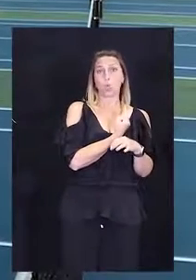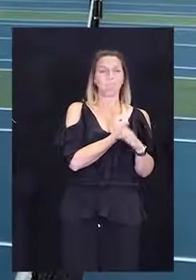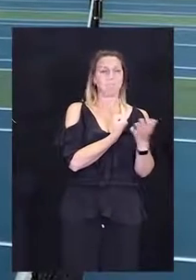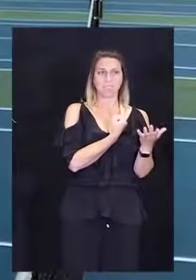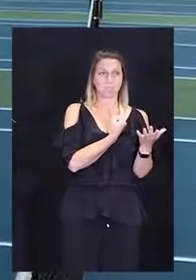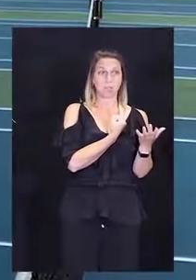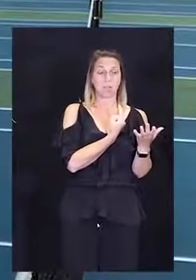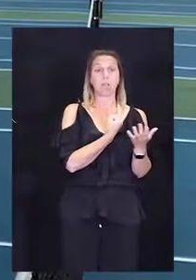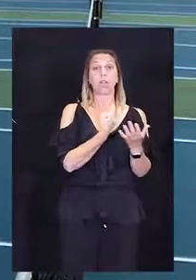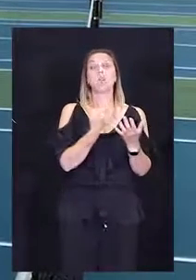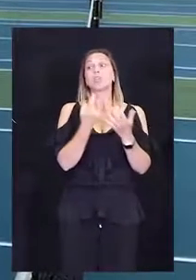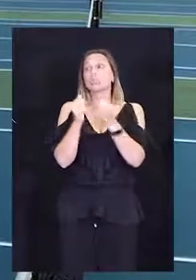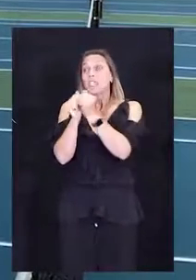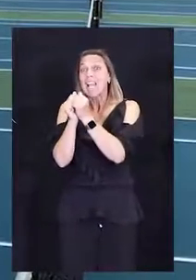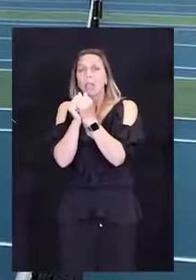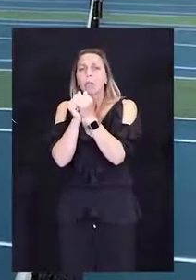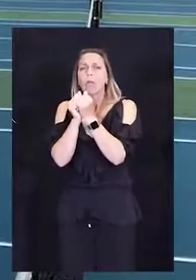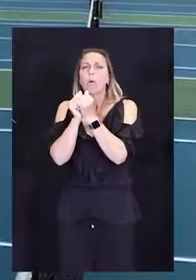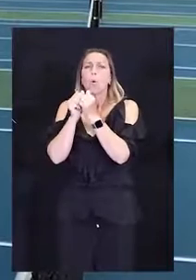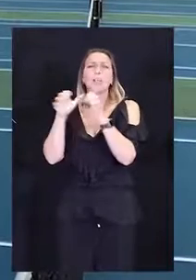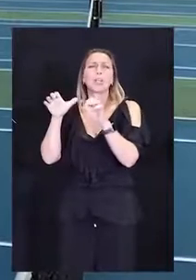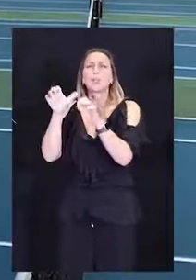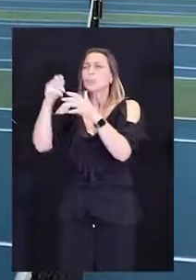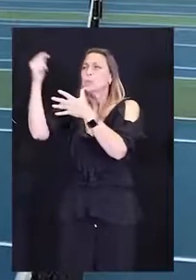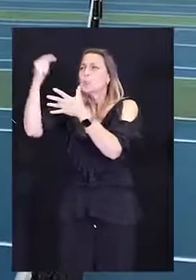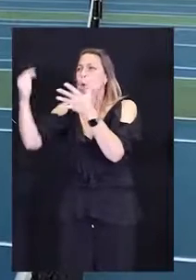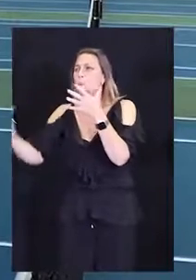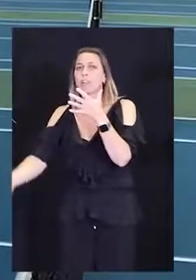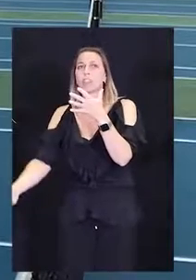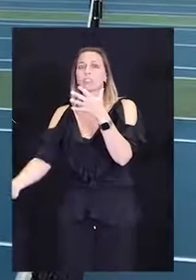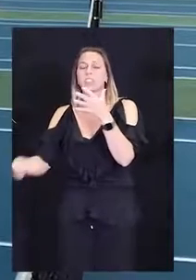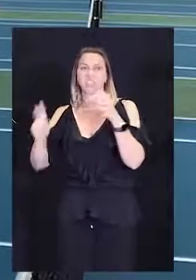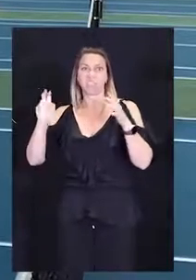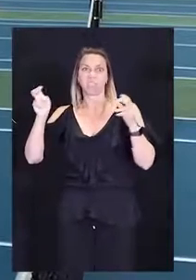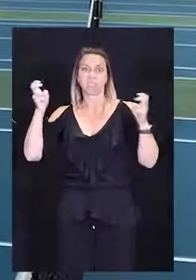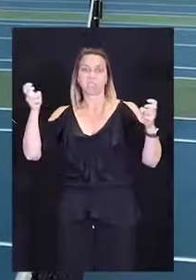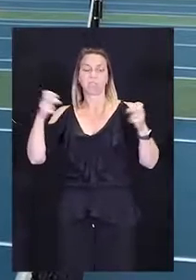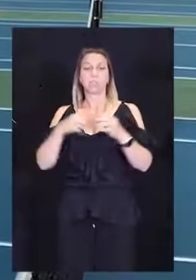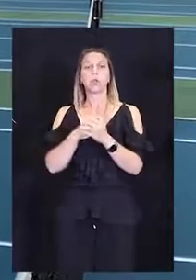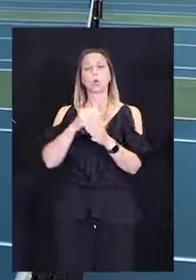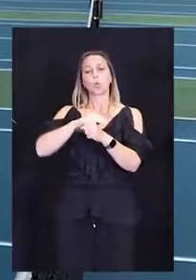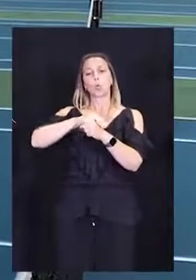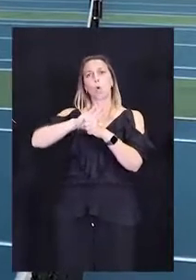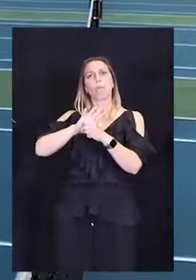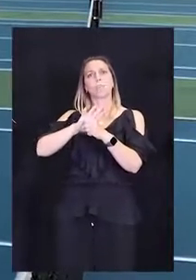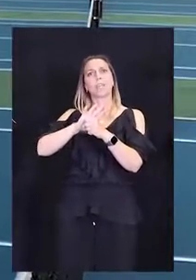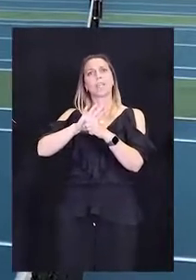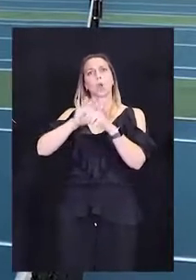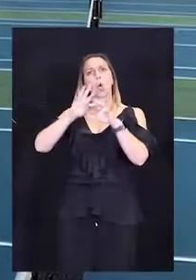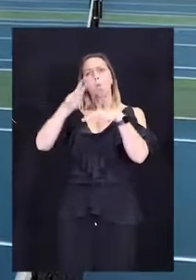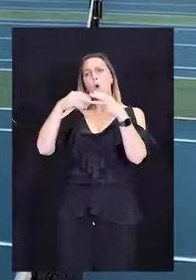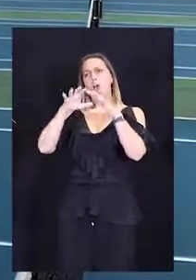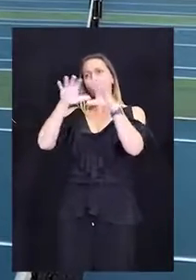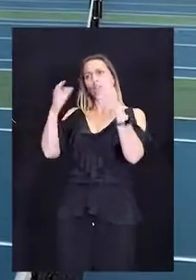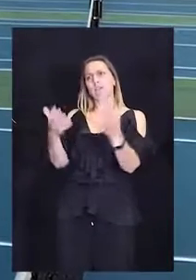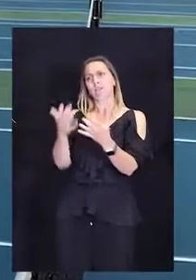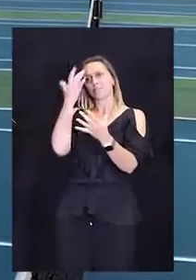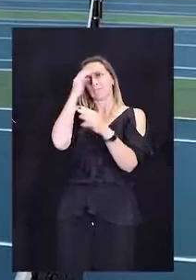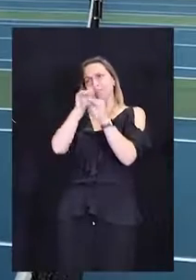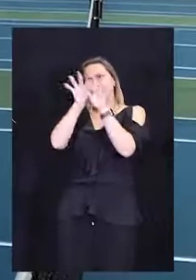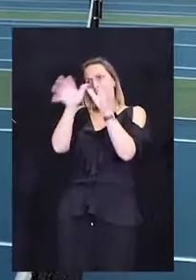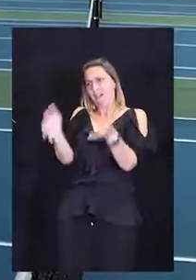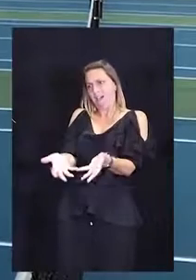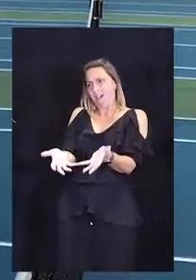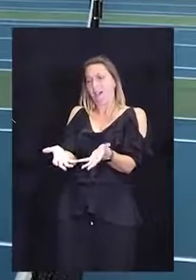little. Together, we can do so much." The COVID-19 pandemic, which has impacted every single one of us, has given